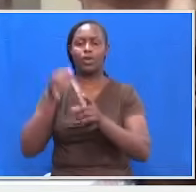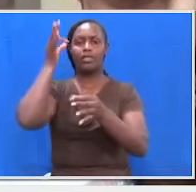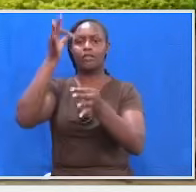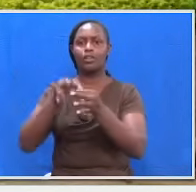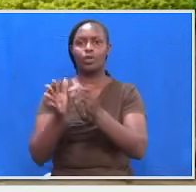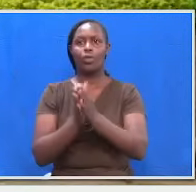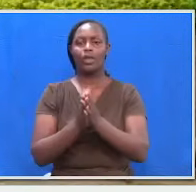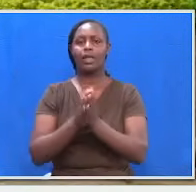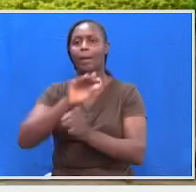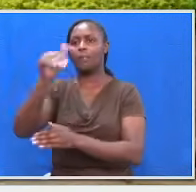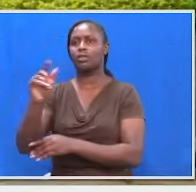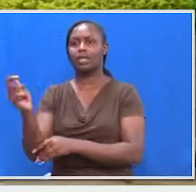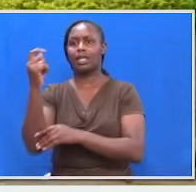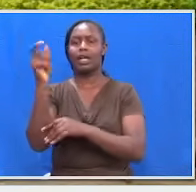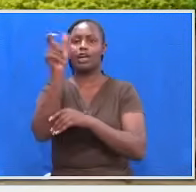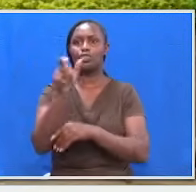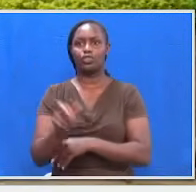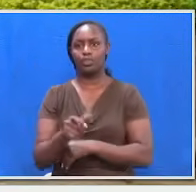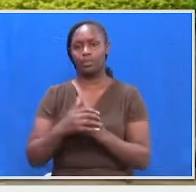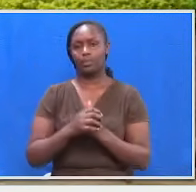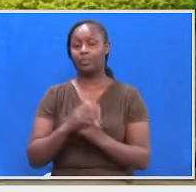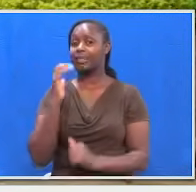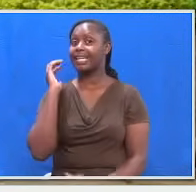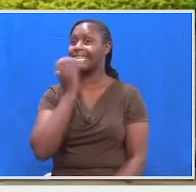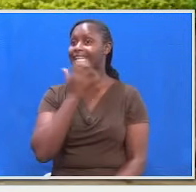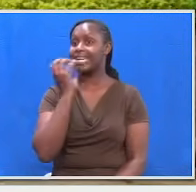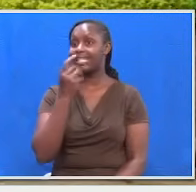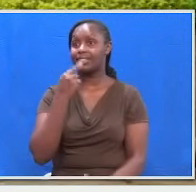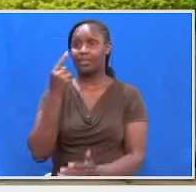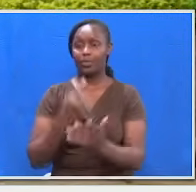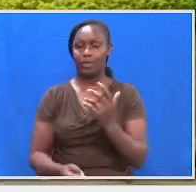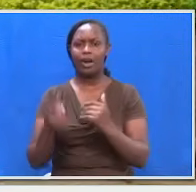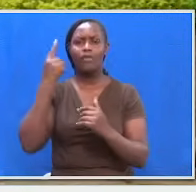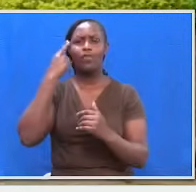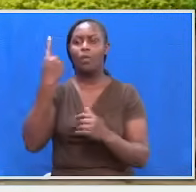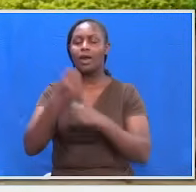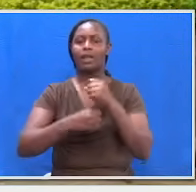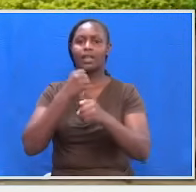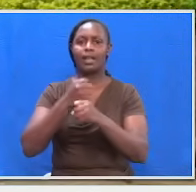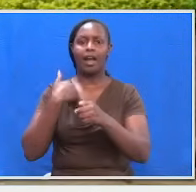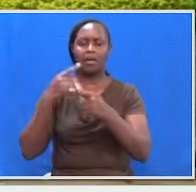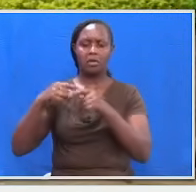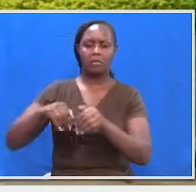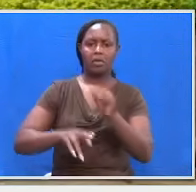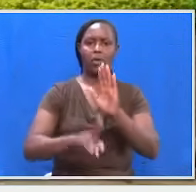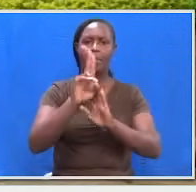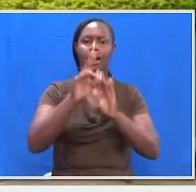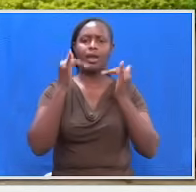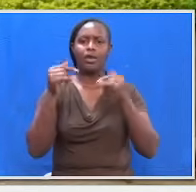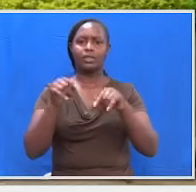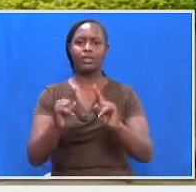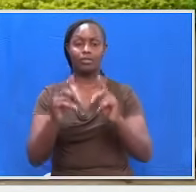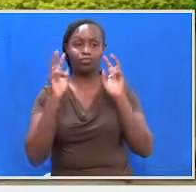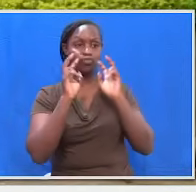has in me. Rigathi Gachagua akifichua aliyokuwa akimwandama kwa mwaka mmoja uliopita, sasa anaelekeza macho yake katika